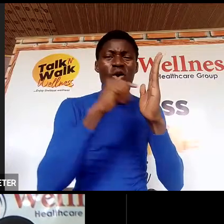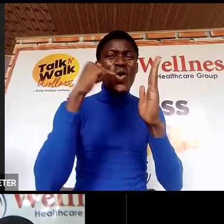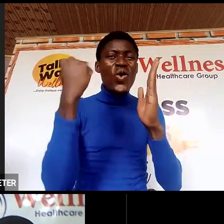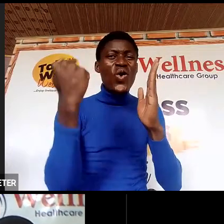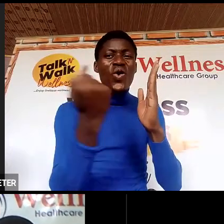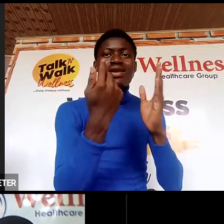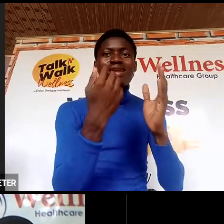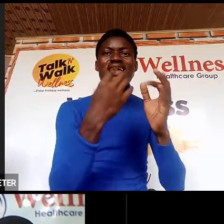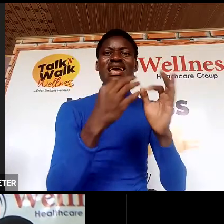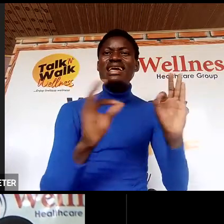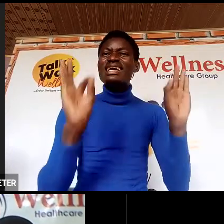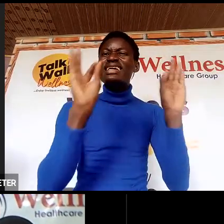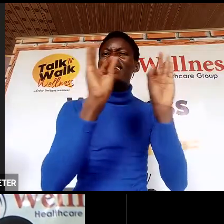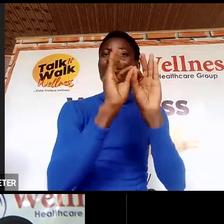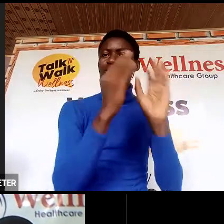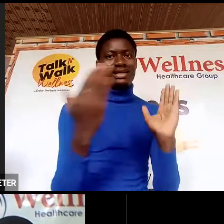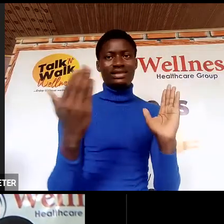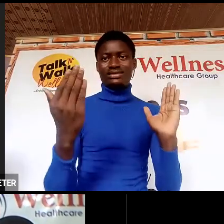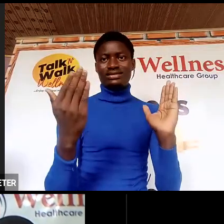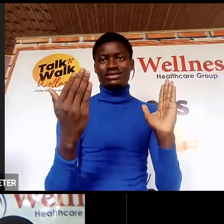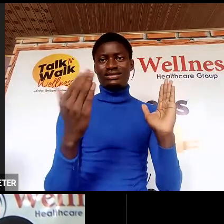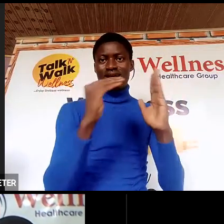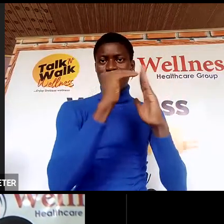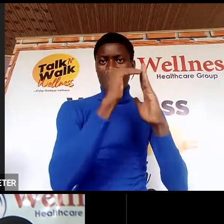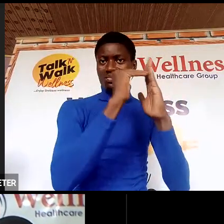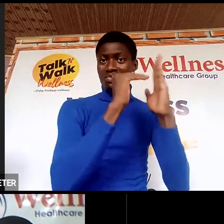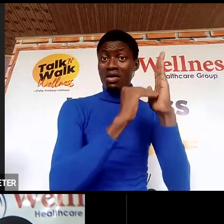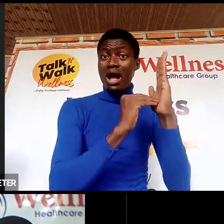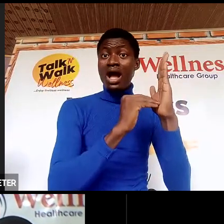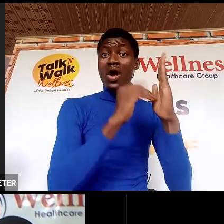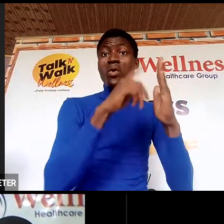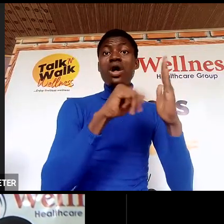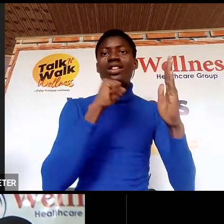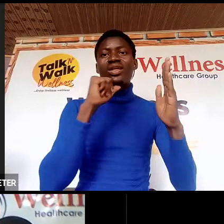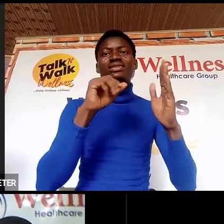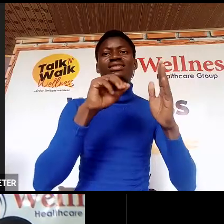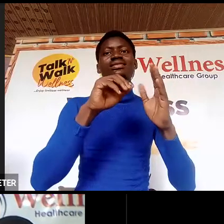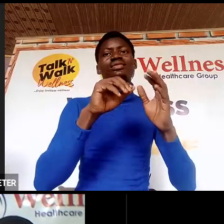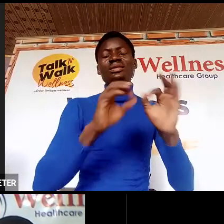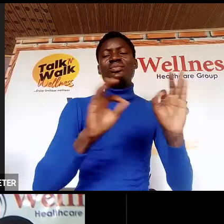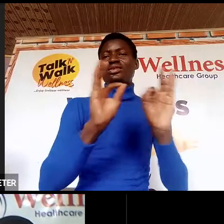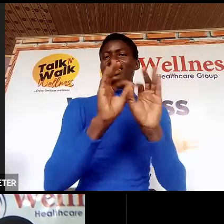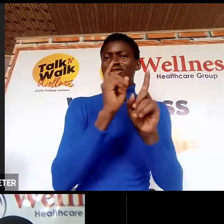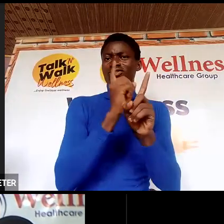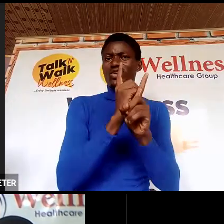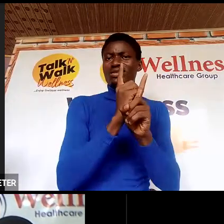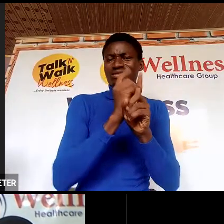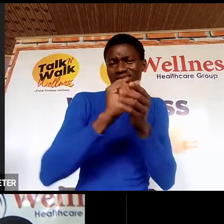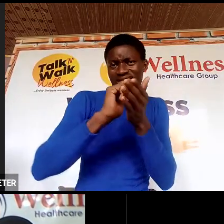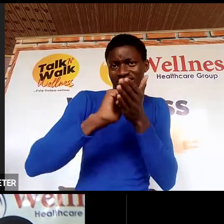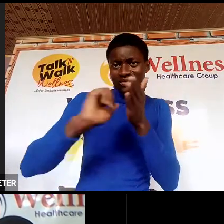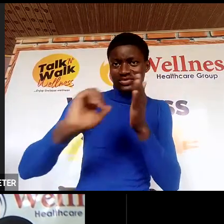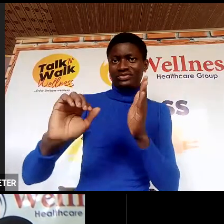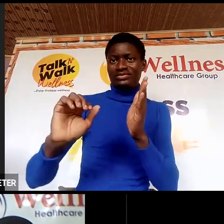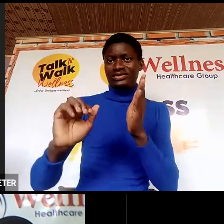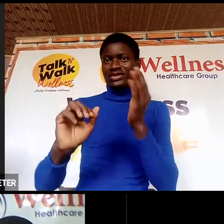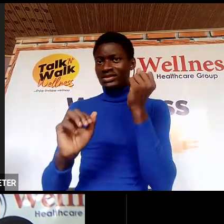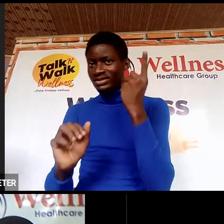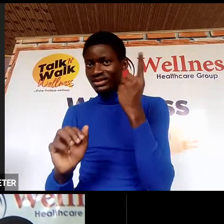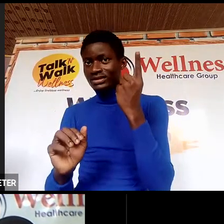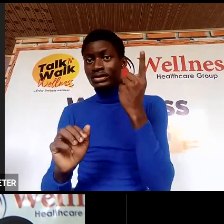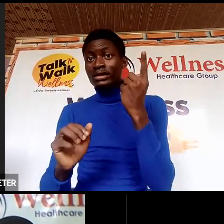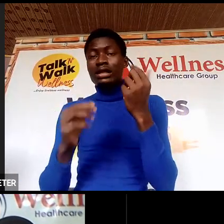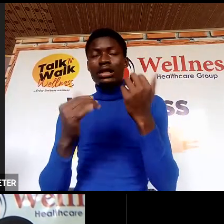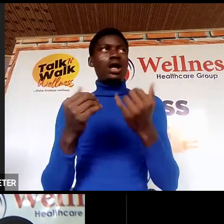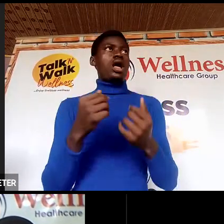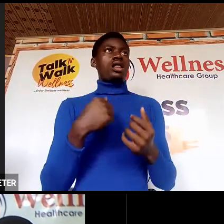helped me to be able to even ensure that I can even keep some things aside for my own future, But the